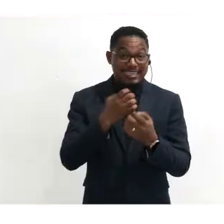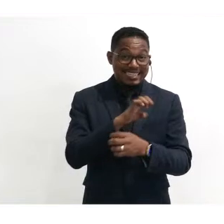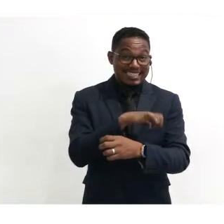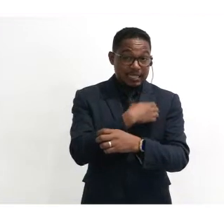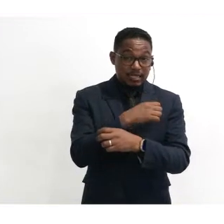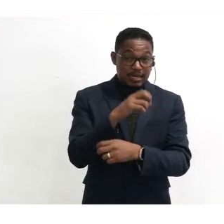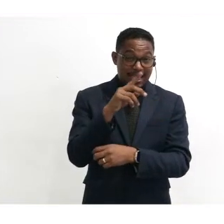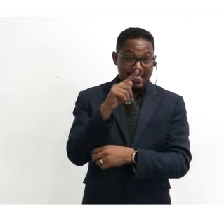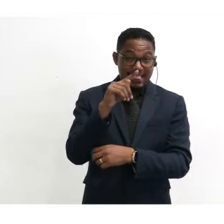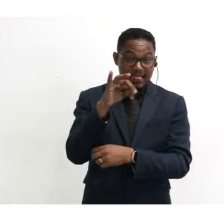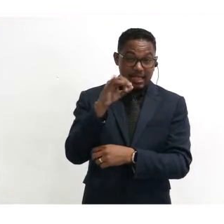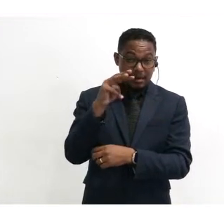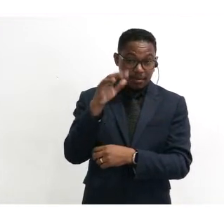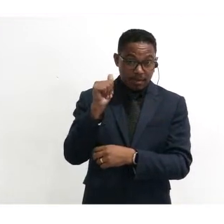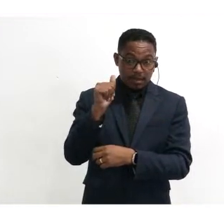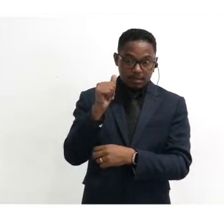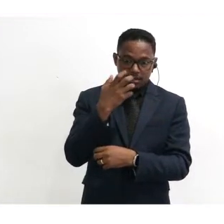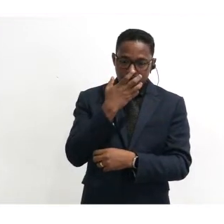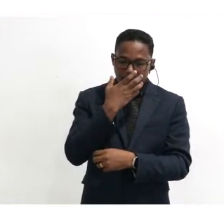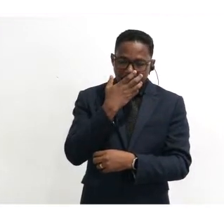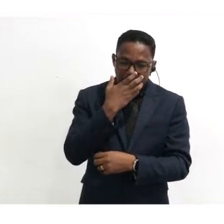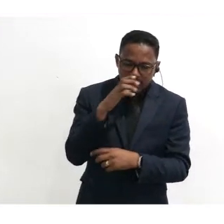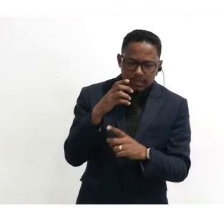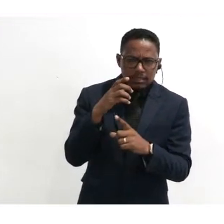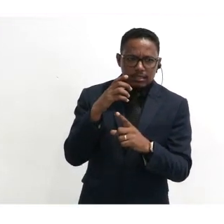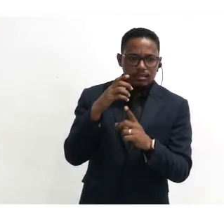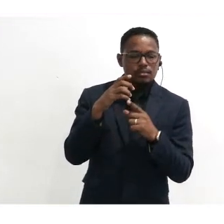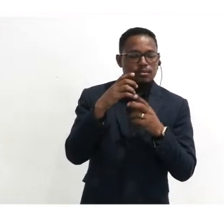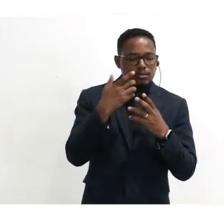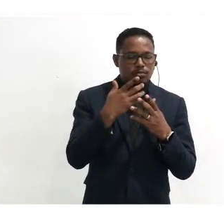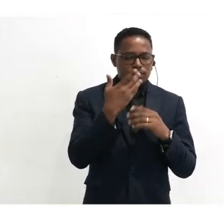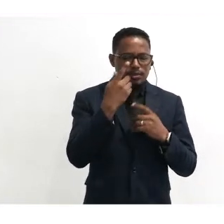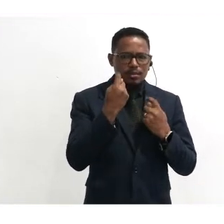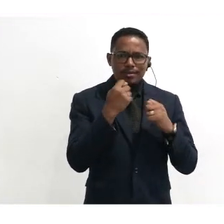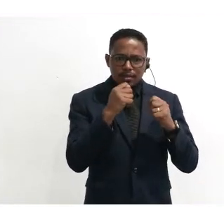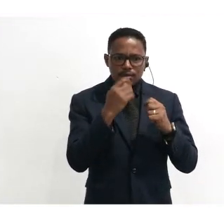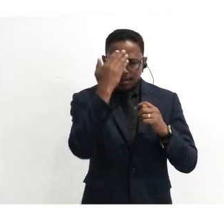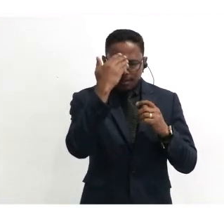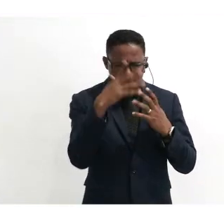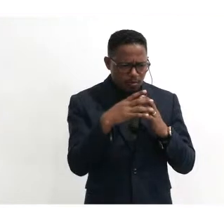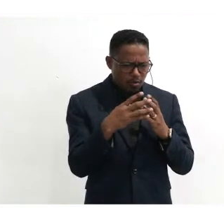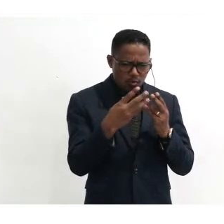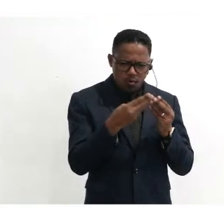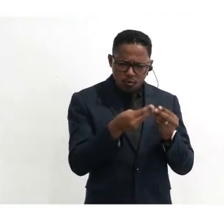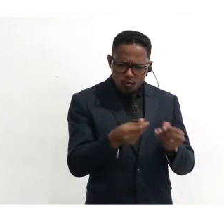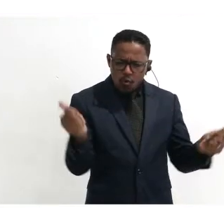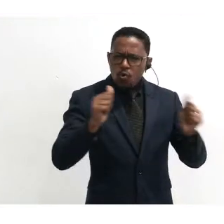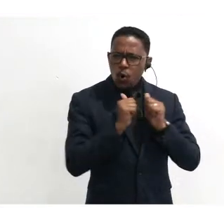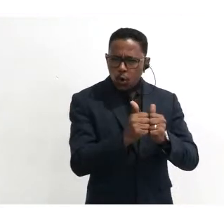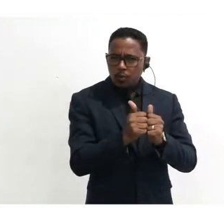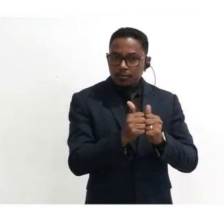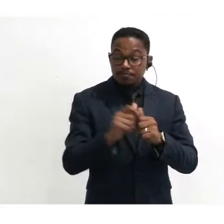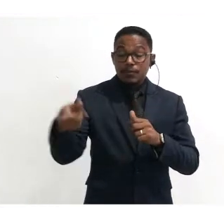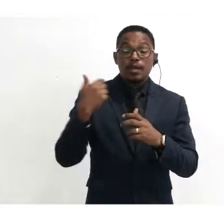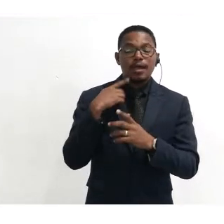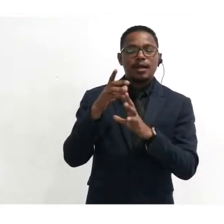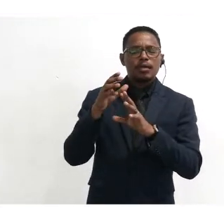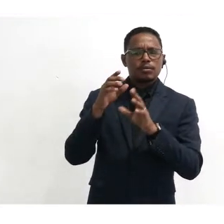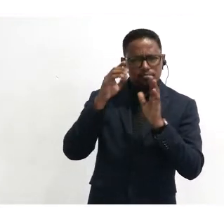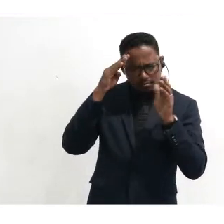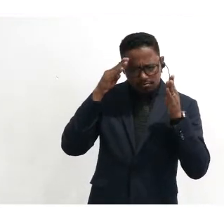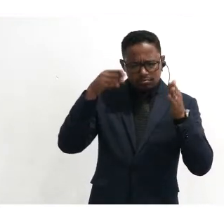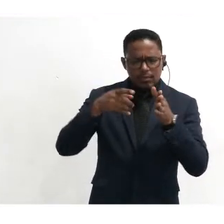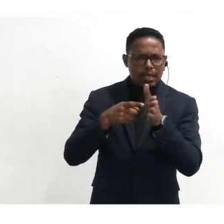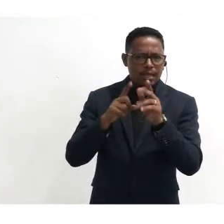So both at the semiconductor level and the package level, reliability is very dependent on temperature. So if the